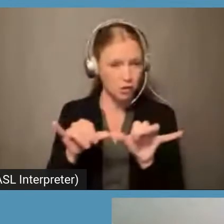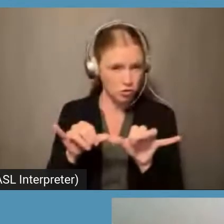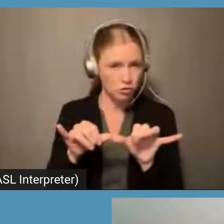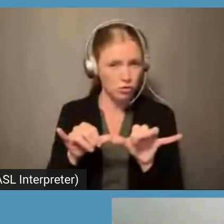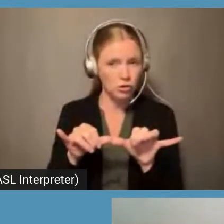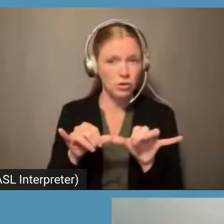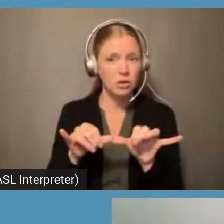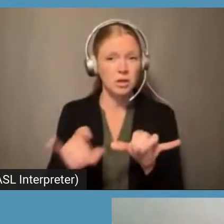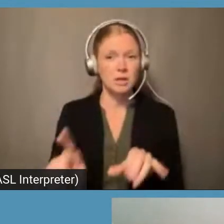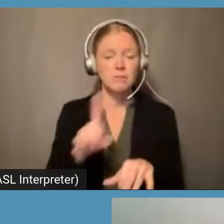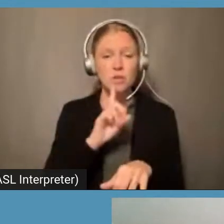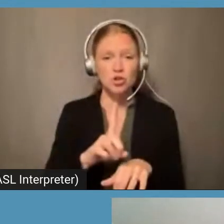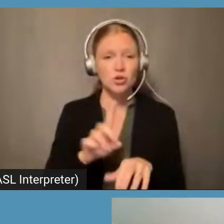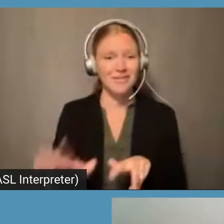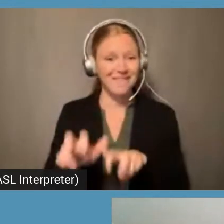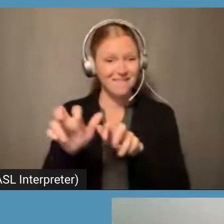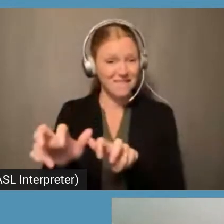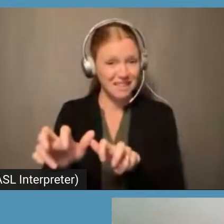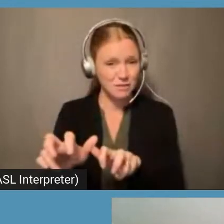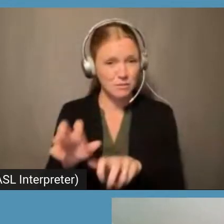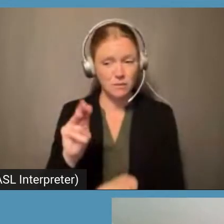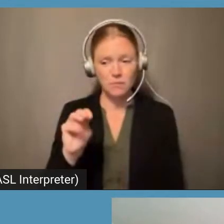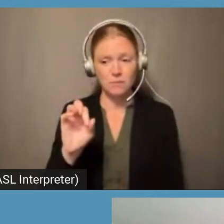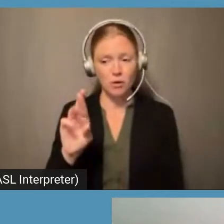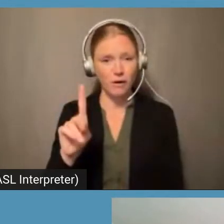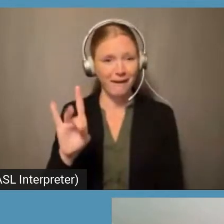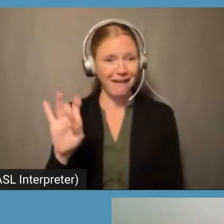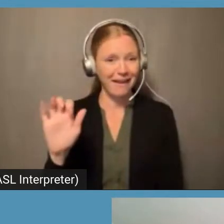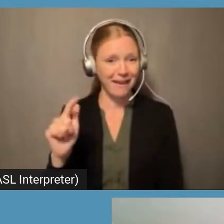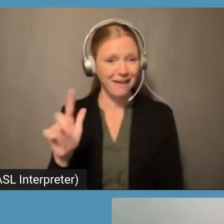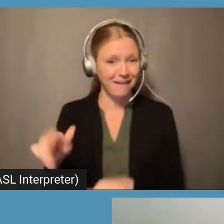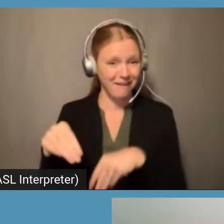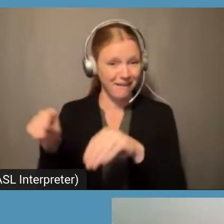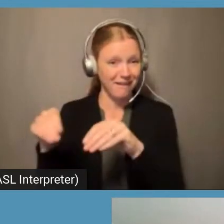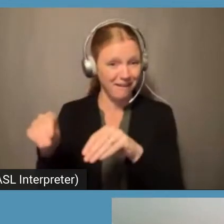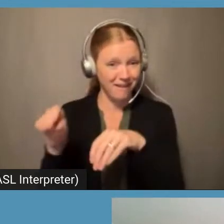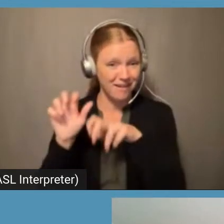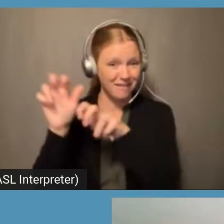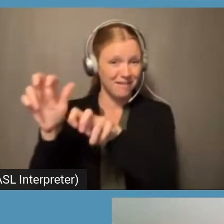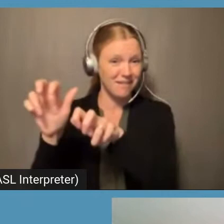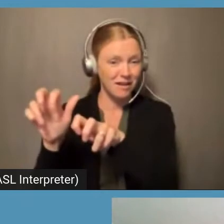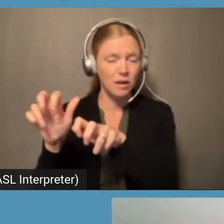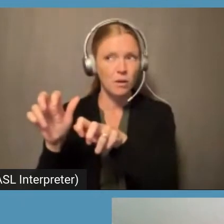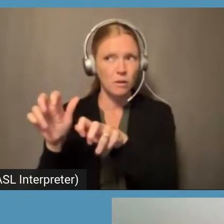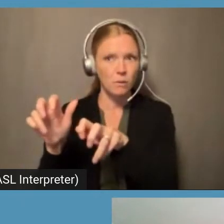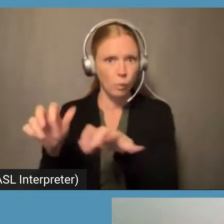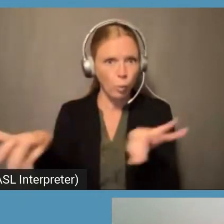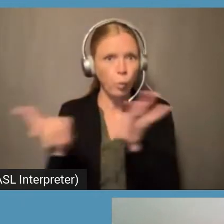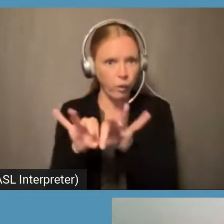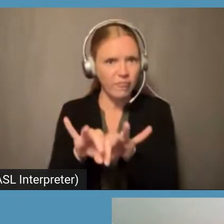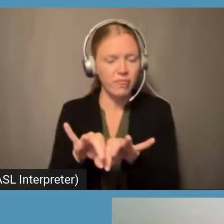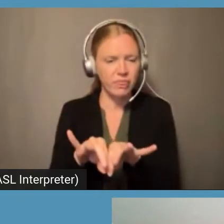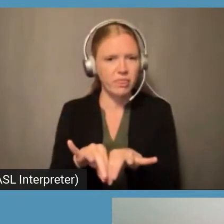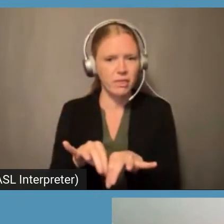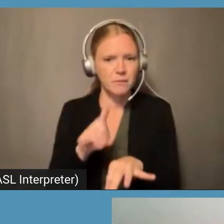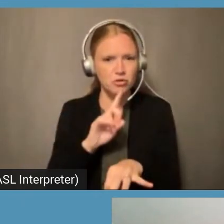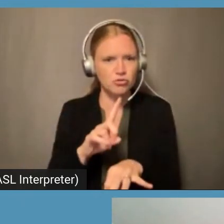the investment that you're making in marketing is worthwhile. And there are so many ways to do that, whether